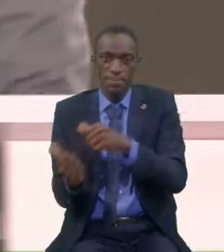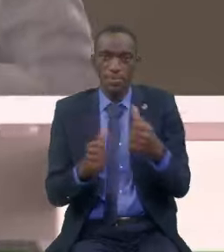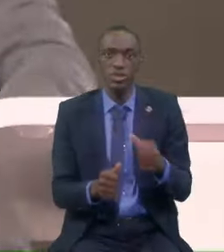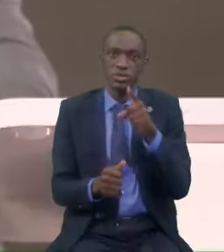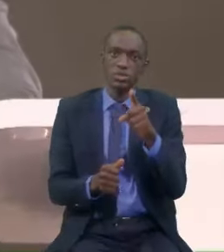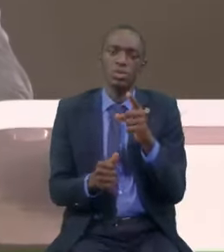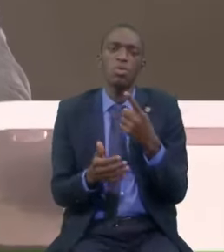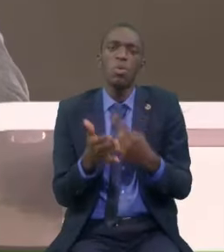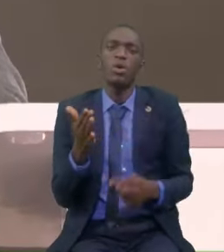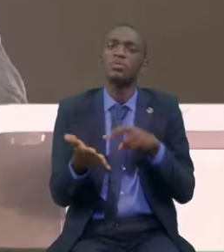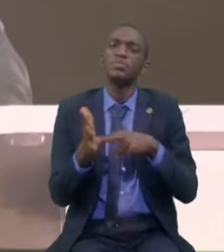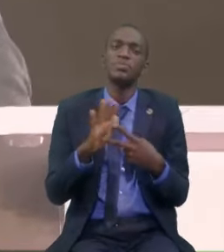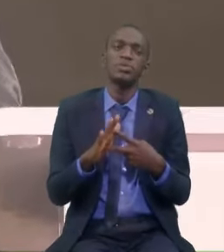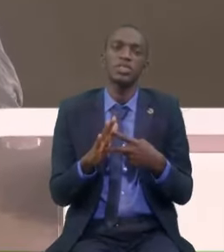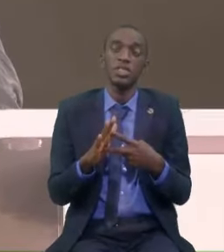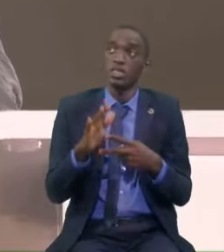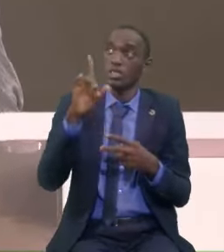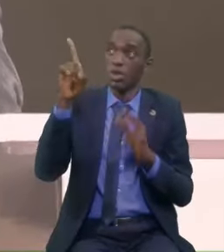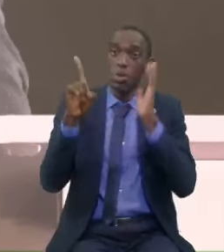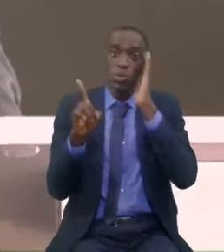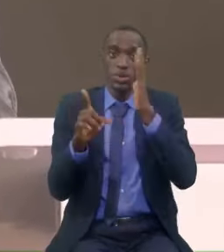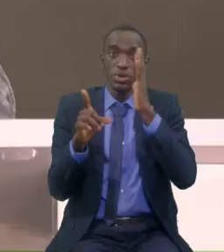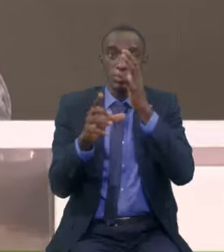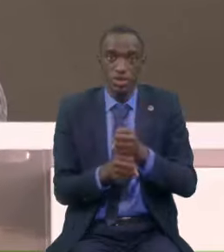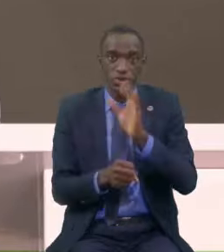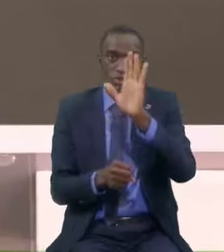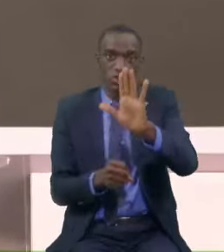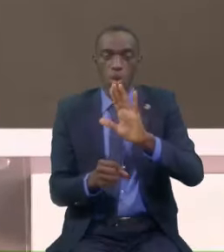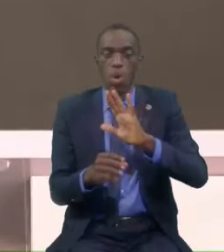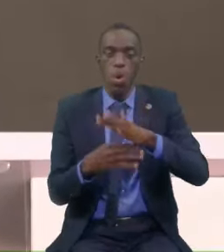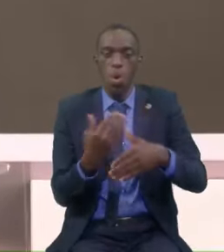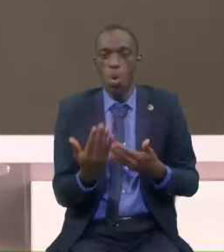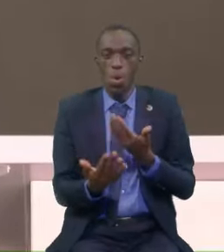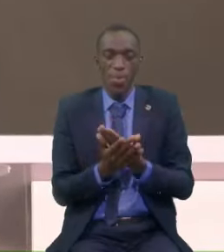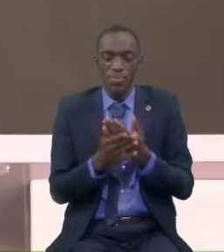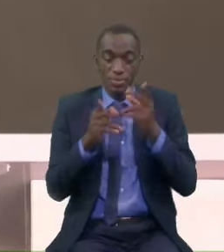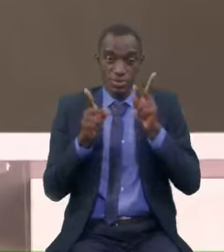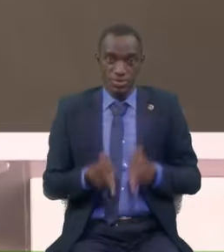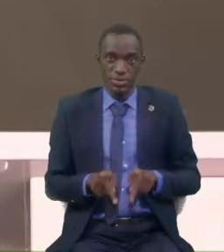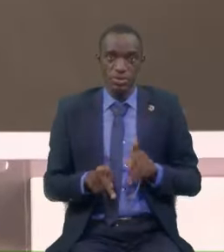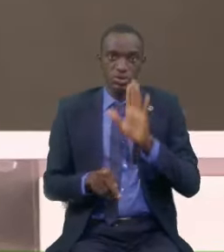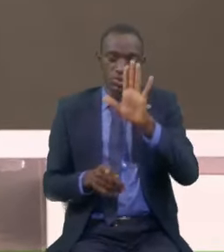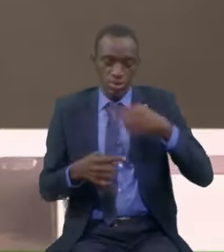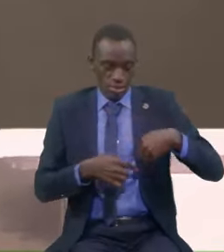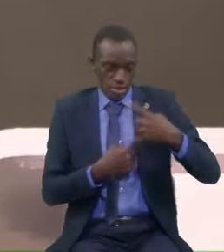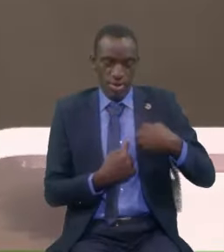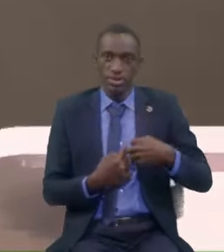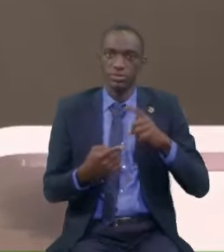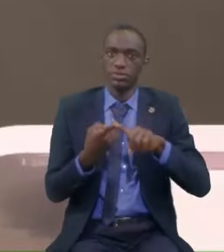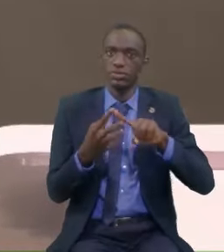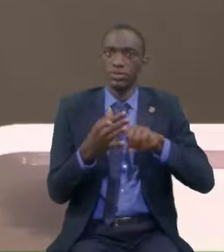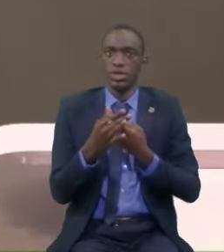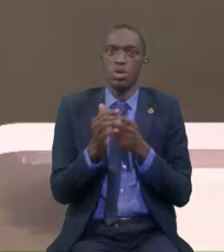whole personality, your heart to start with, your soul, then your body, and it will dip